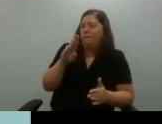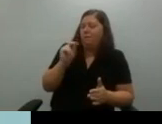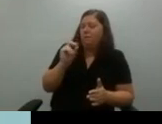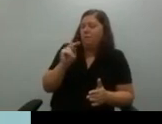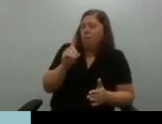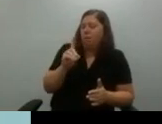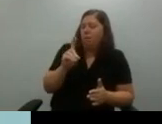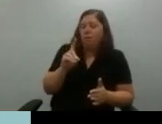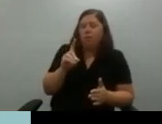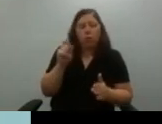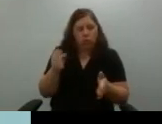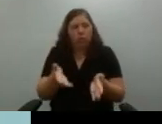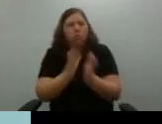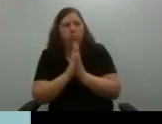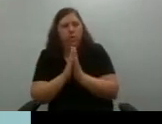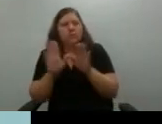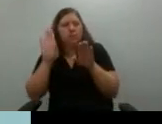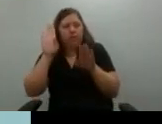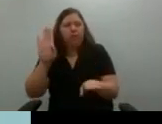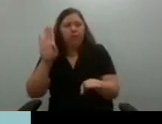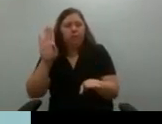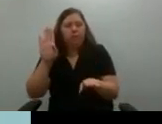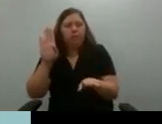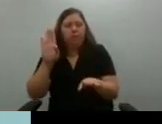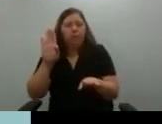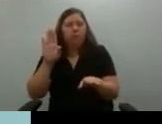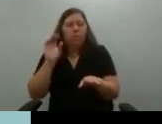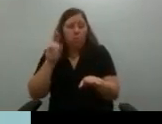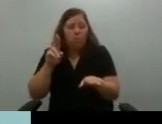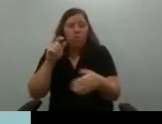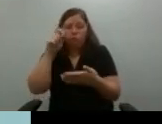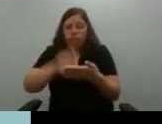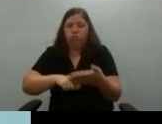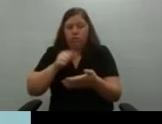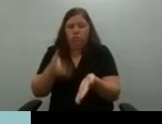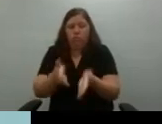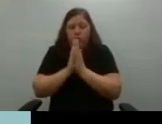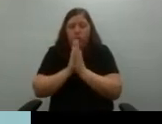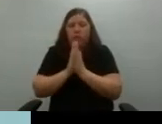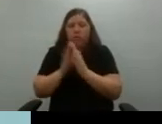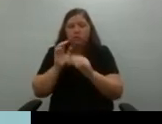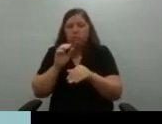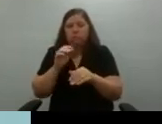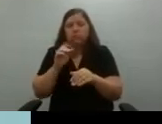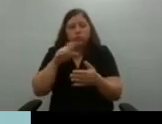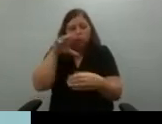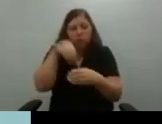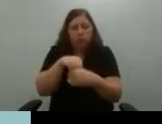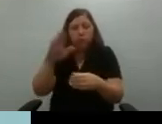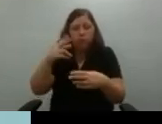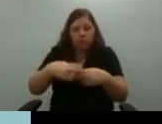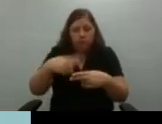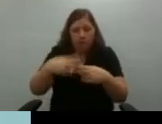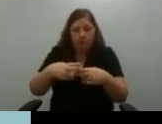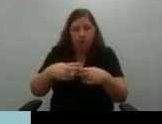this at a hearing or make a request in writing to the immigration judge. Your written request should include your name, your